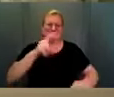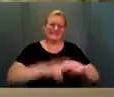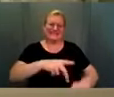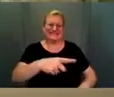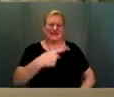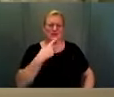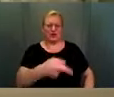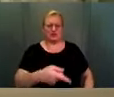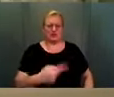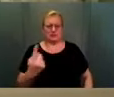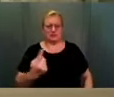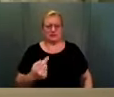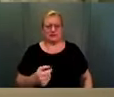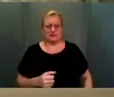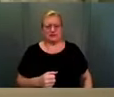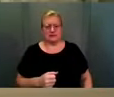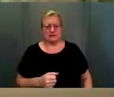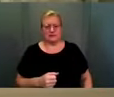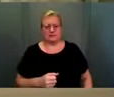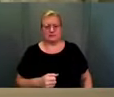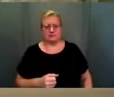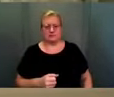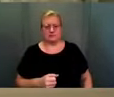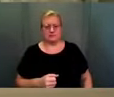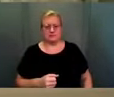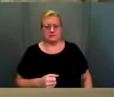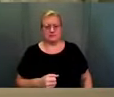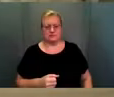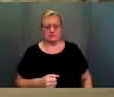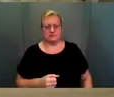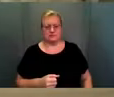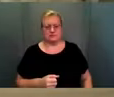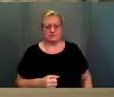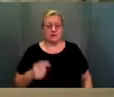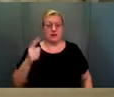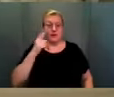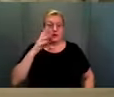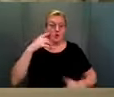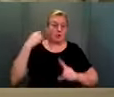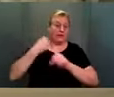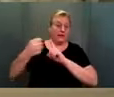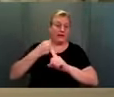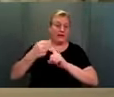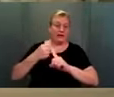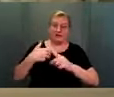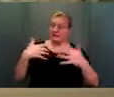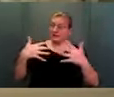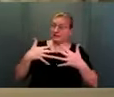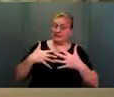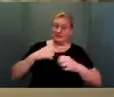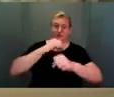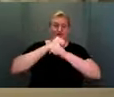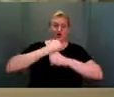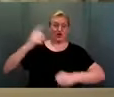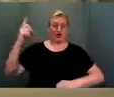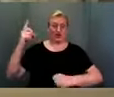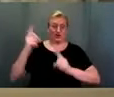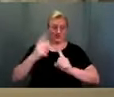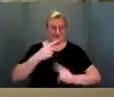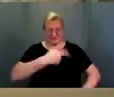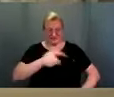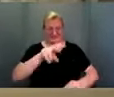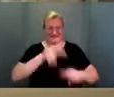you." At that point I thought I was gonna get a James Brown beat down. Security behind the door, James telling me to sit